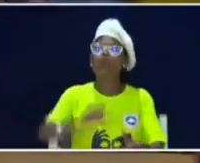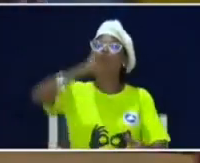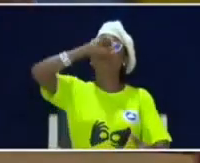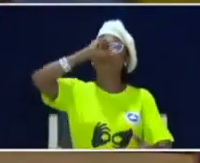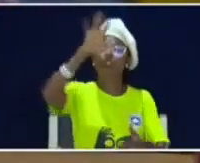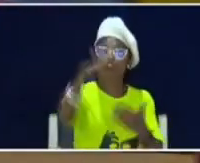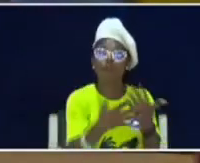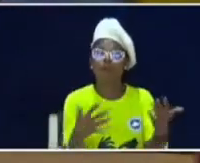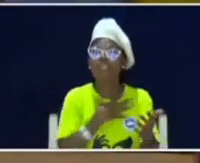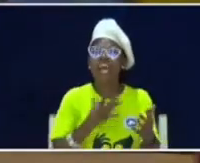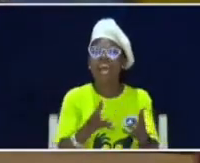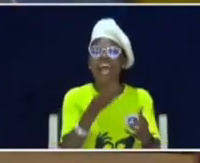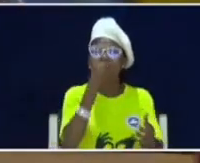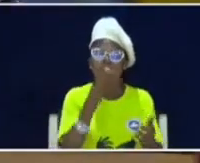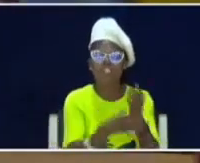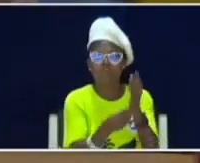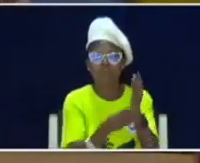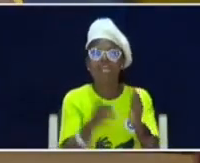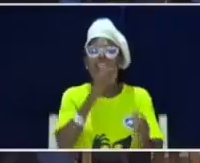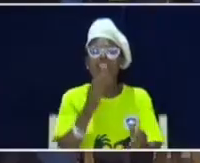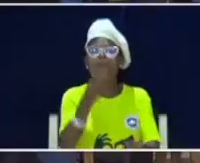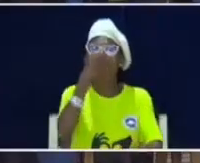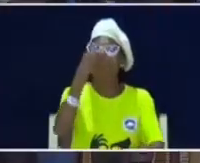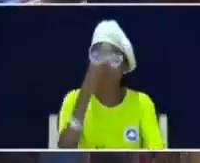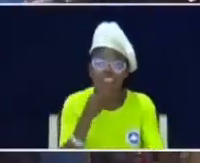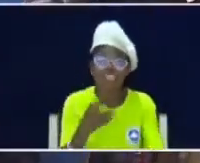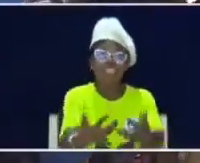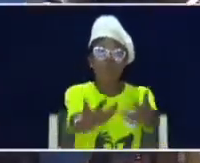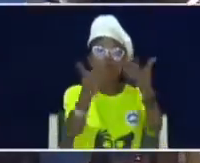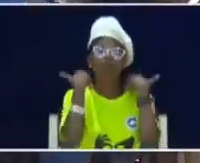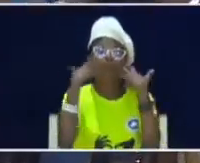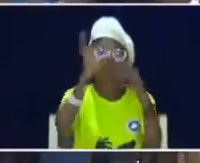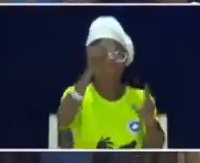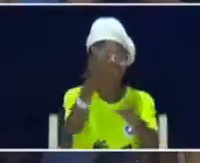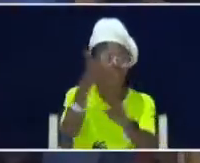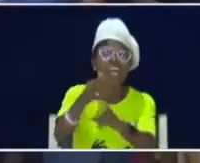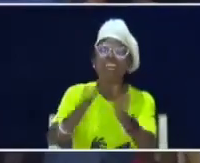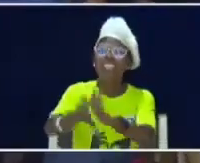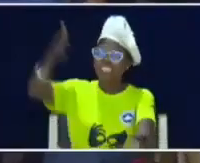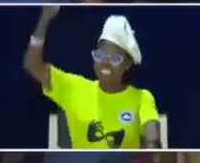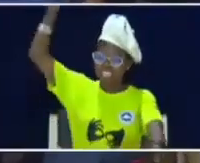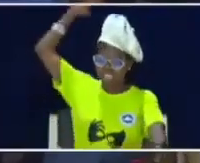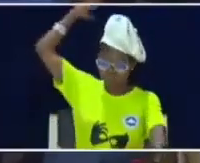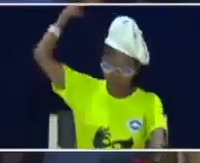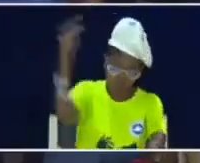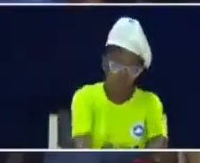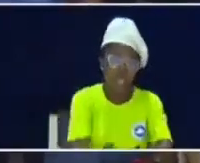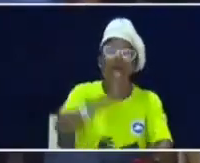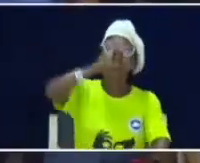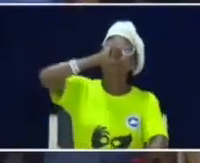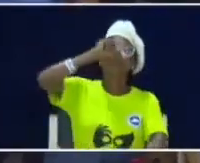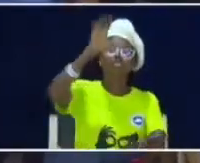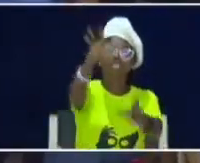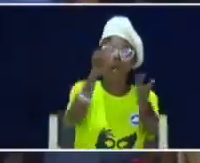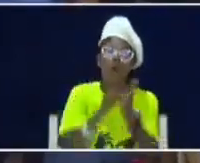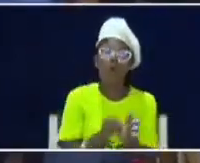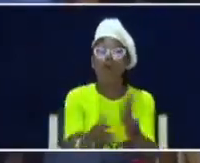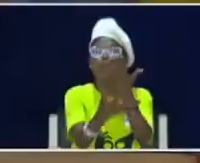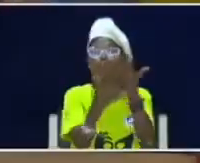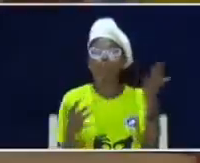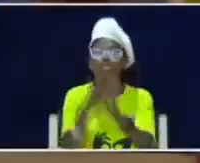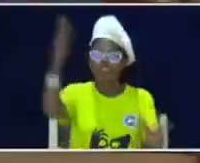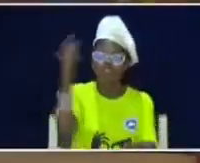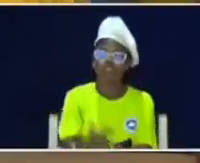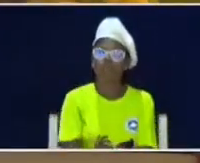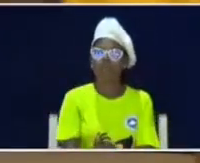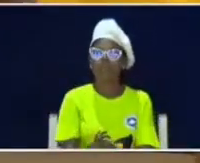today, they begin to eat their own flesh and they begin to drink their own blood in the name of Jesus. Now,